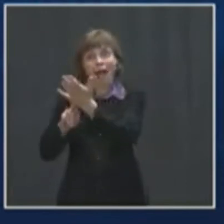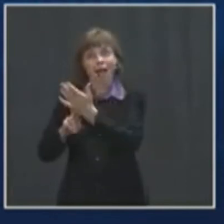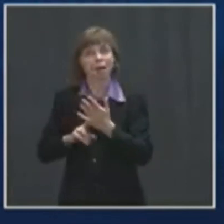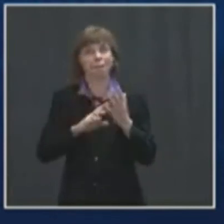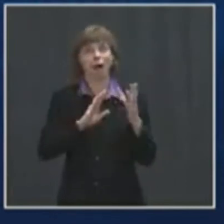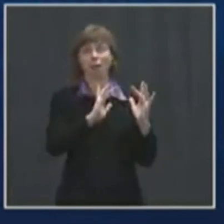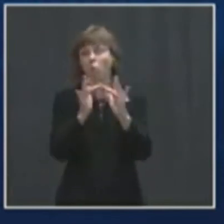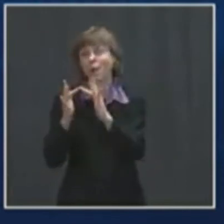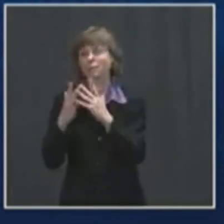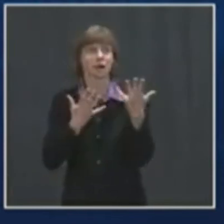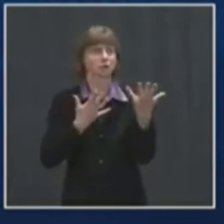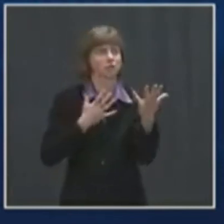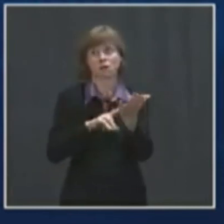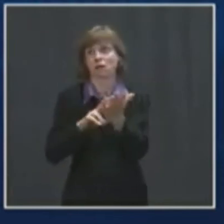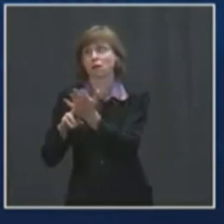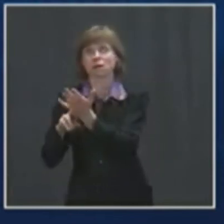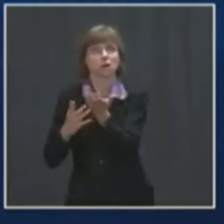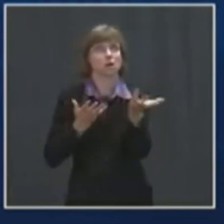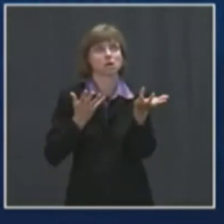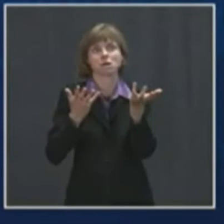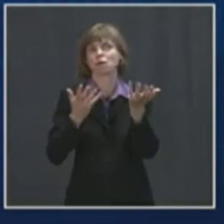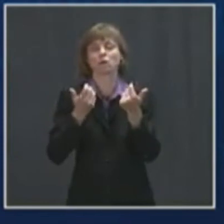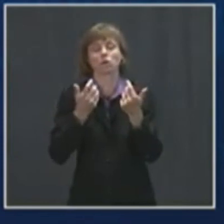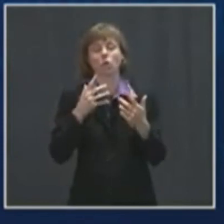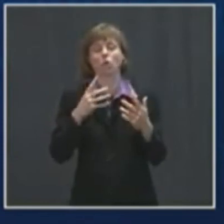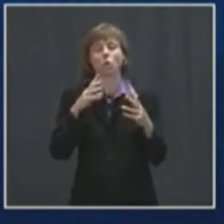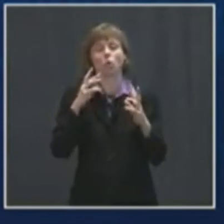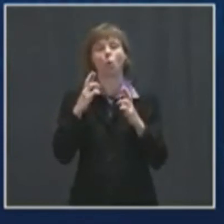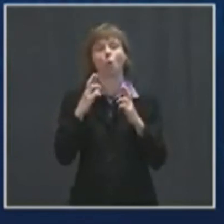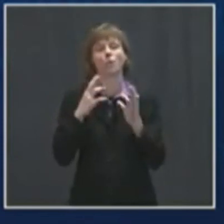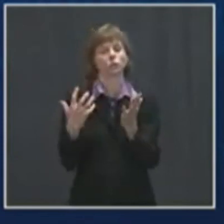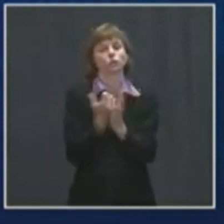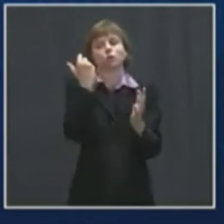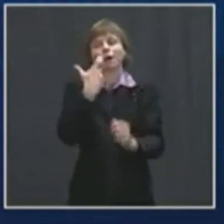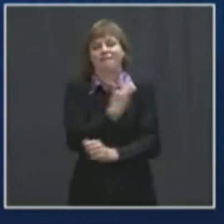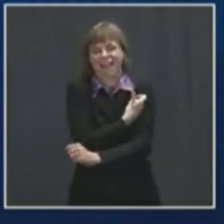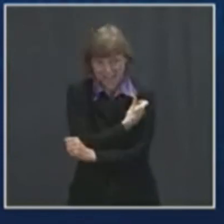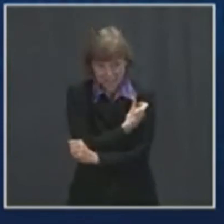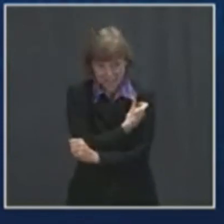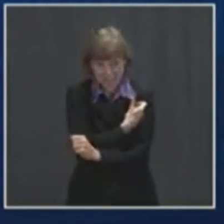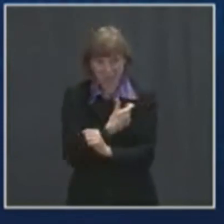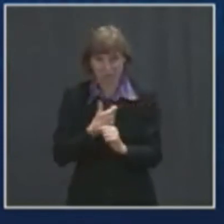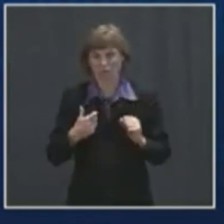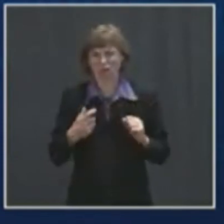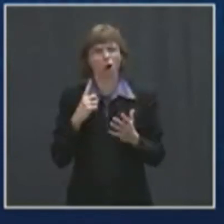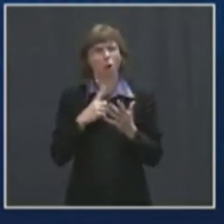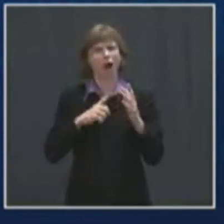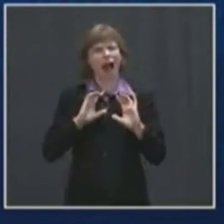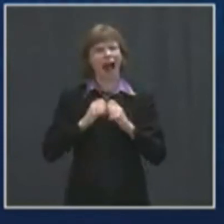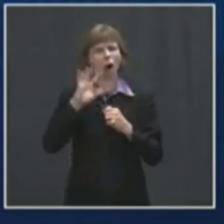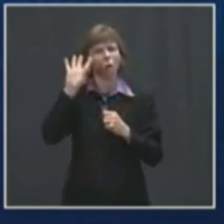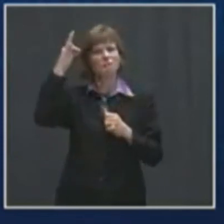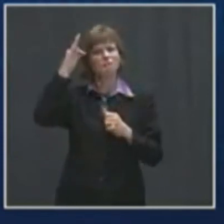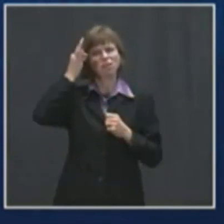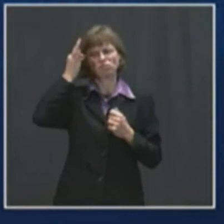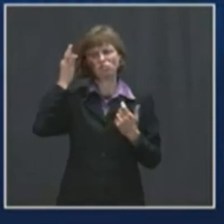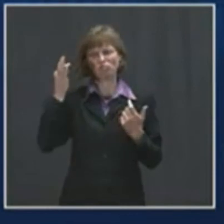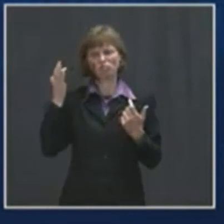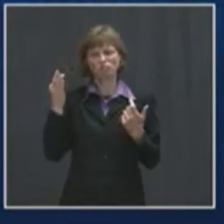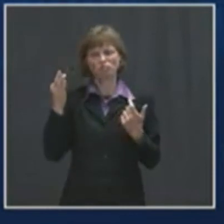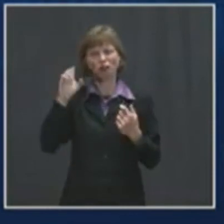to hope to win a lottery and get a vaccine appointment. What is the federal government doing right now to address this challenge for so